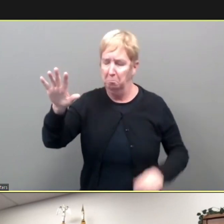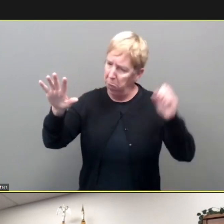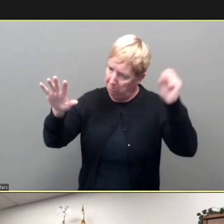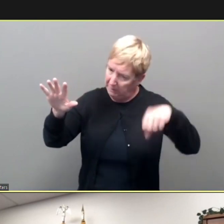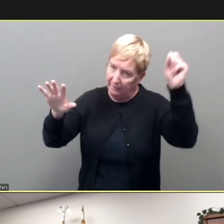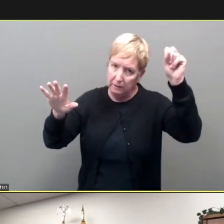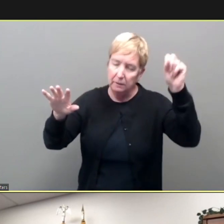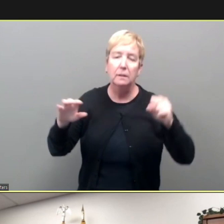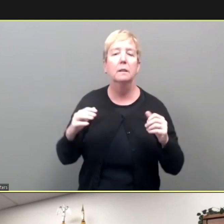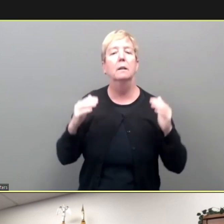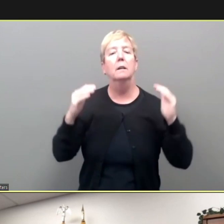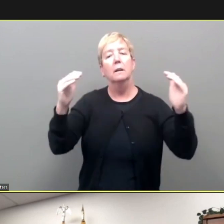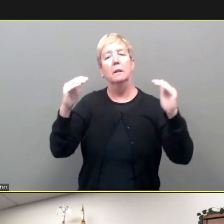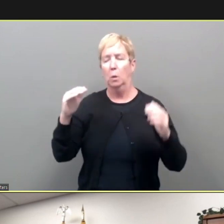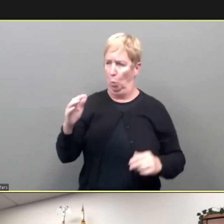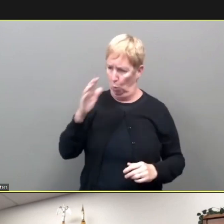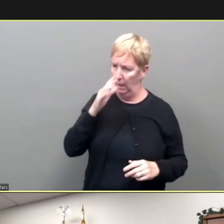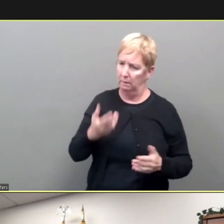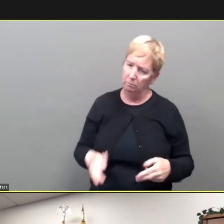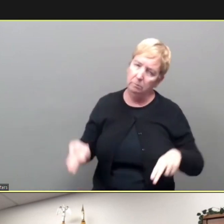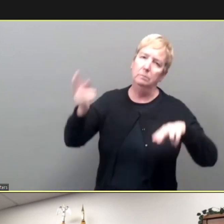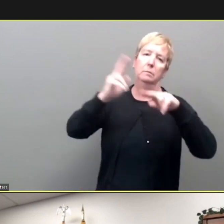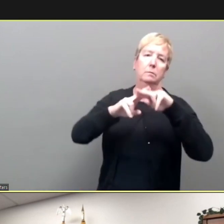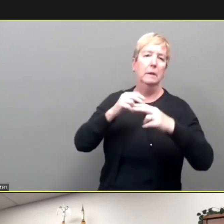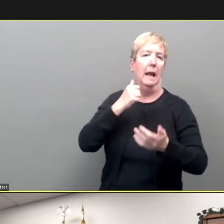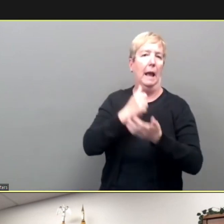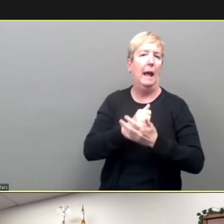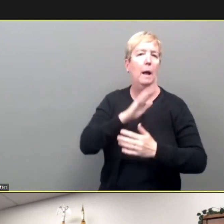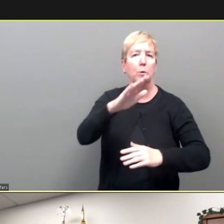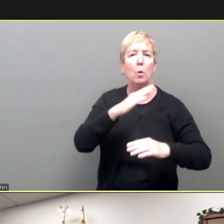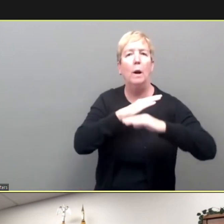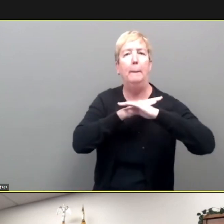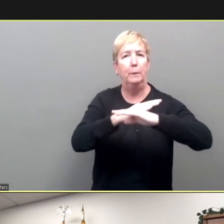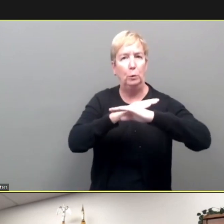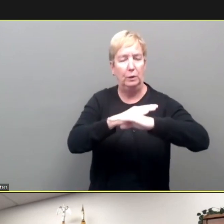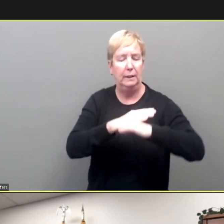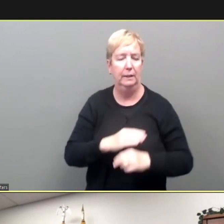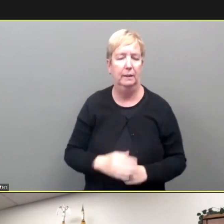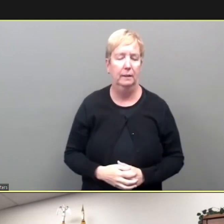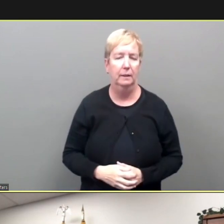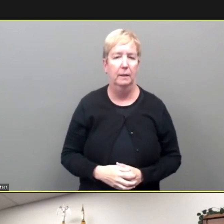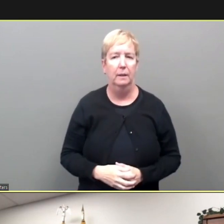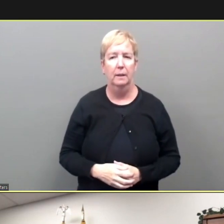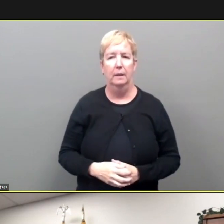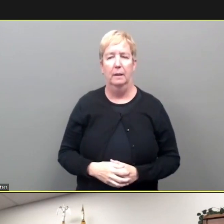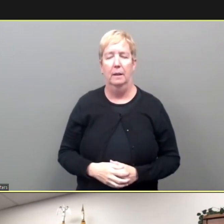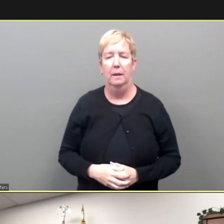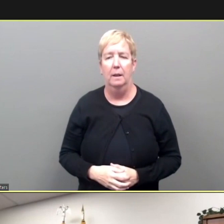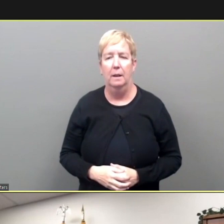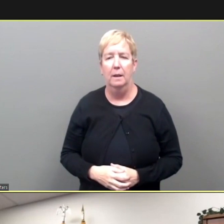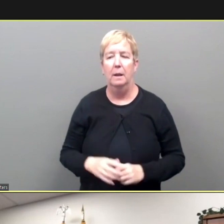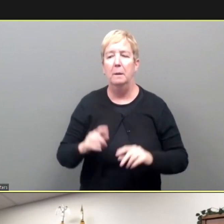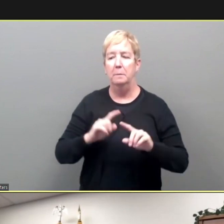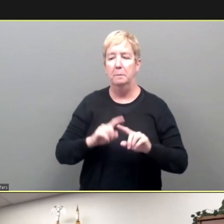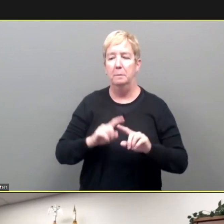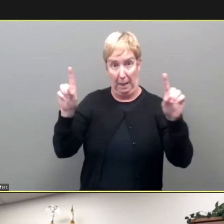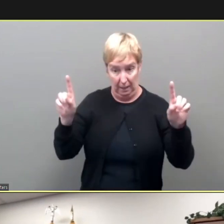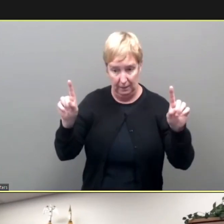indication that would improve their immunity slightly. But a lot of the data that they